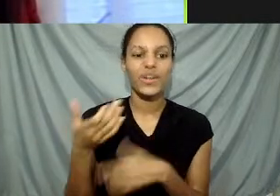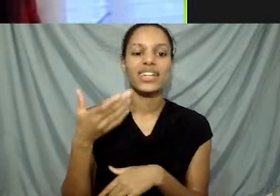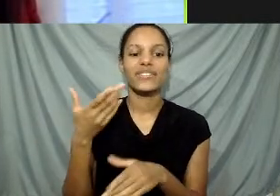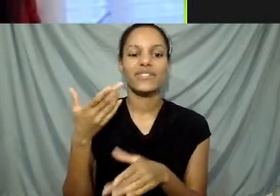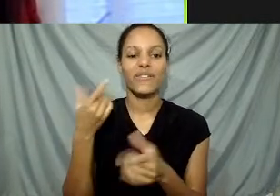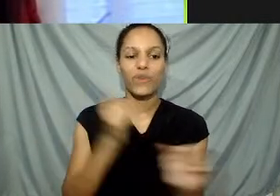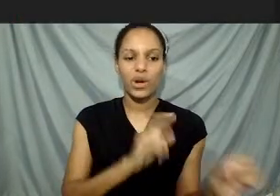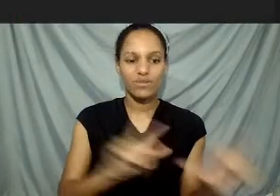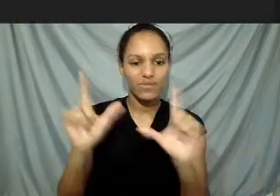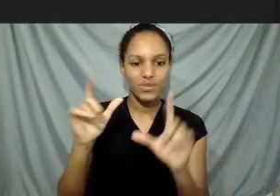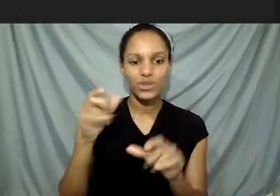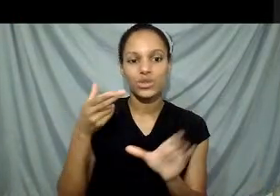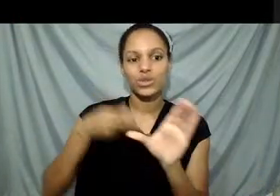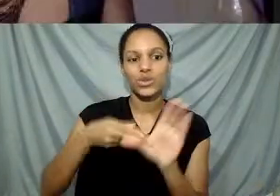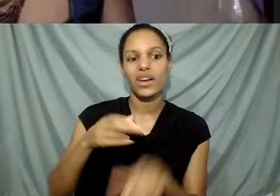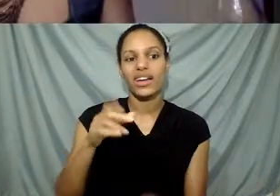Dava.